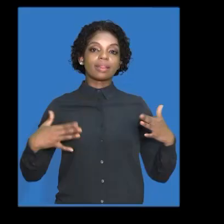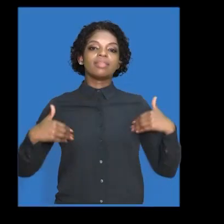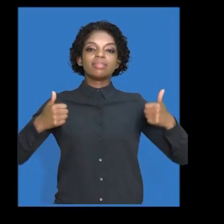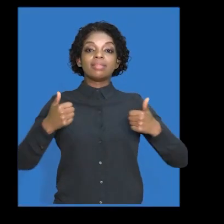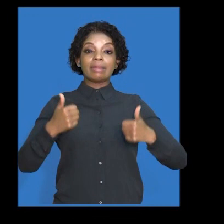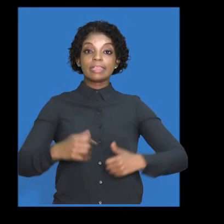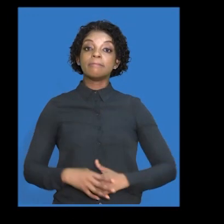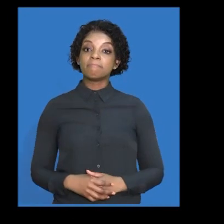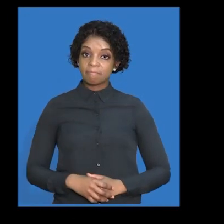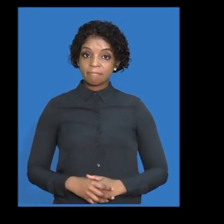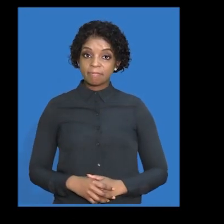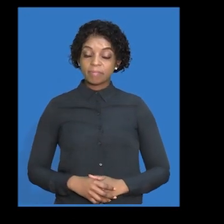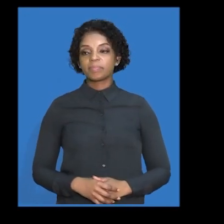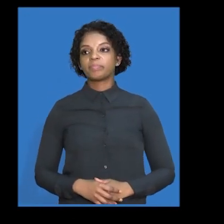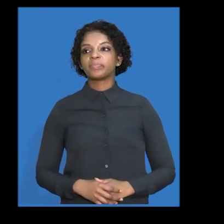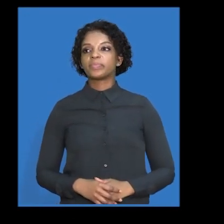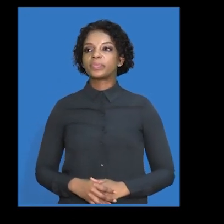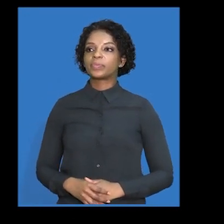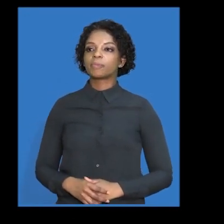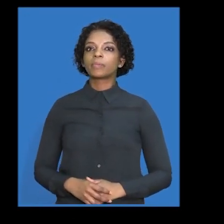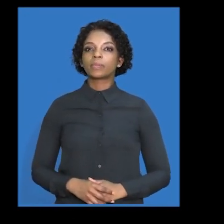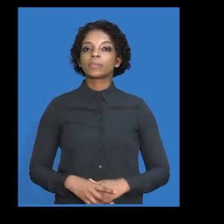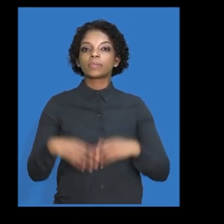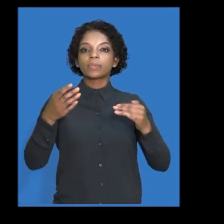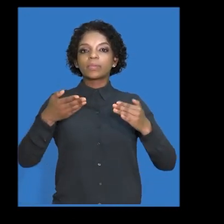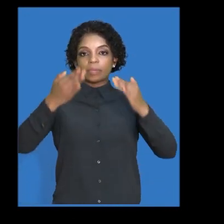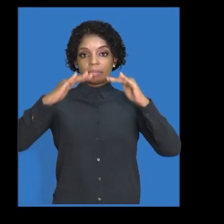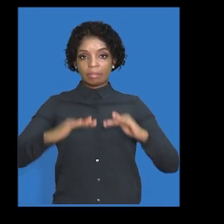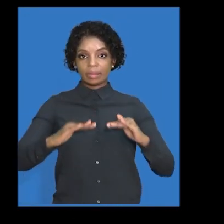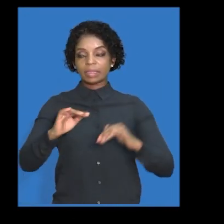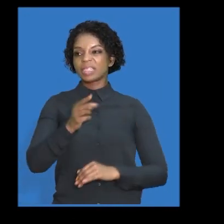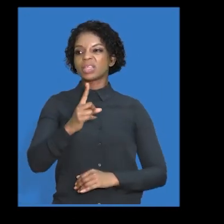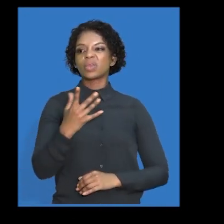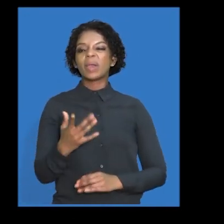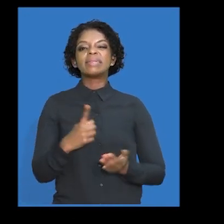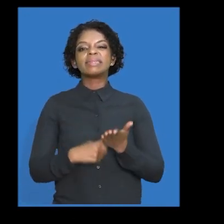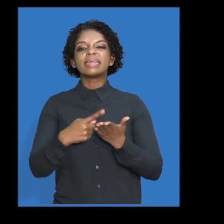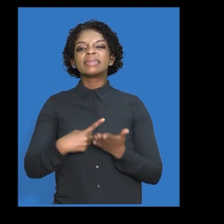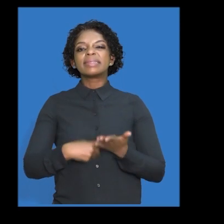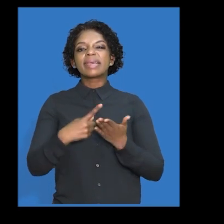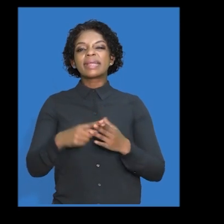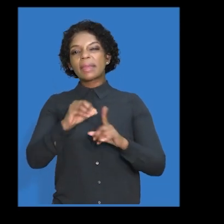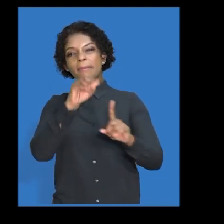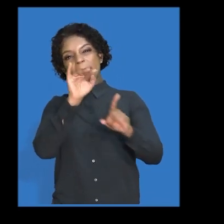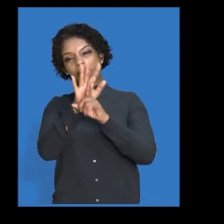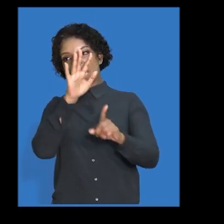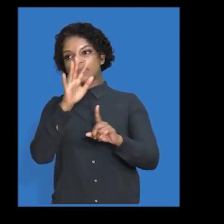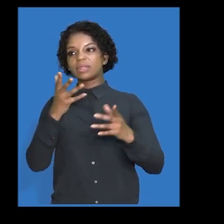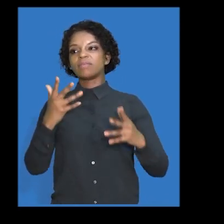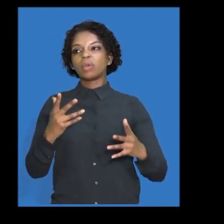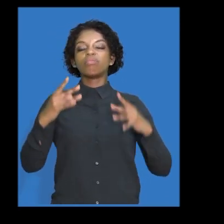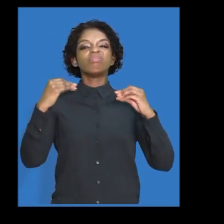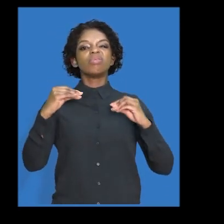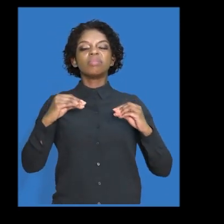motivated. All right, so the next part of the question is, discuss the impact of corporate social investment